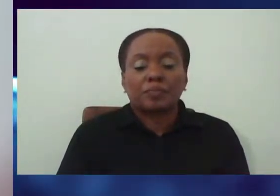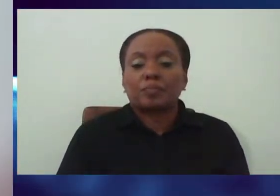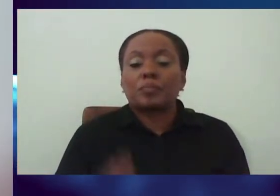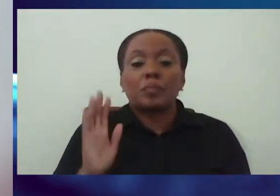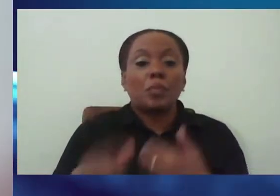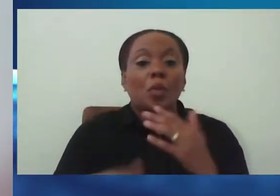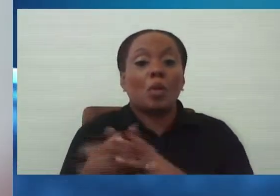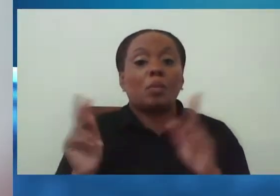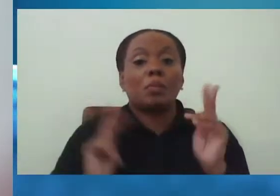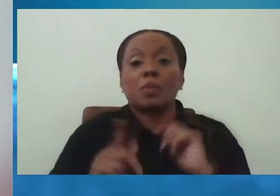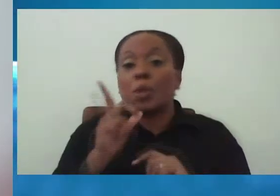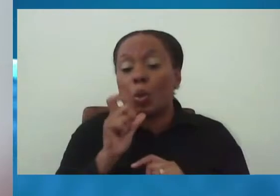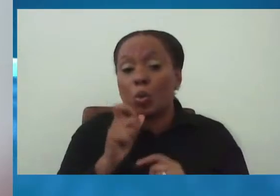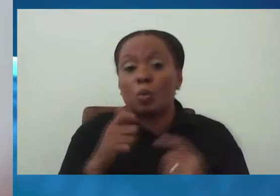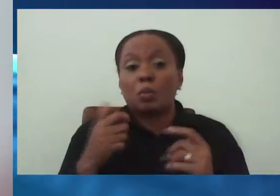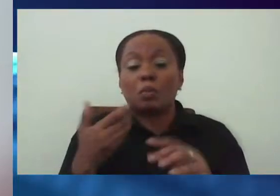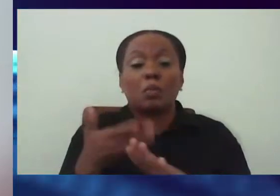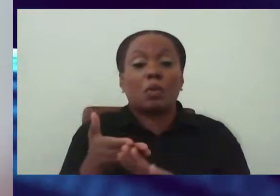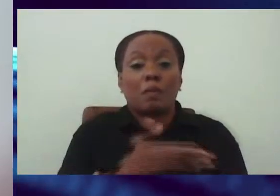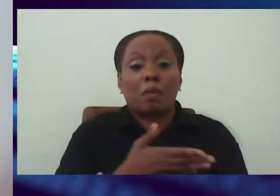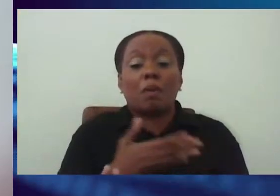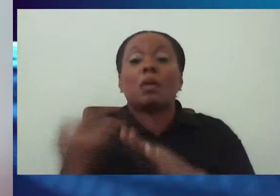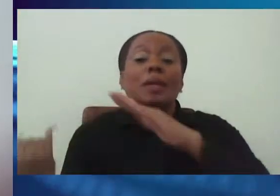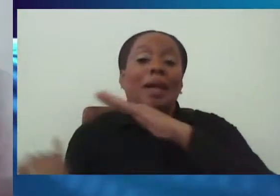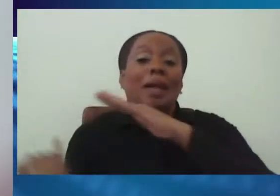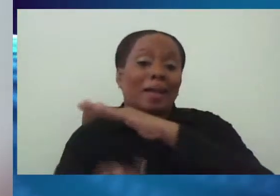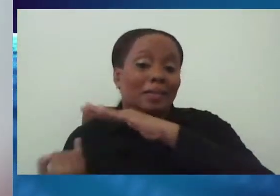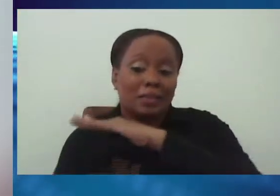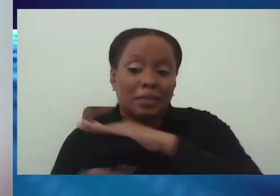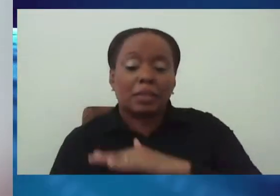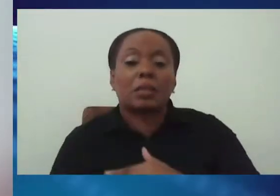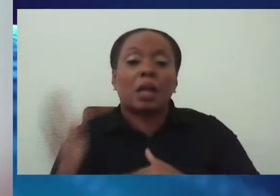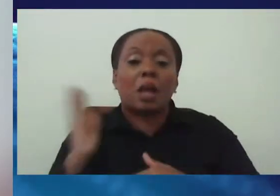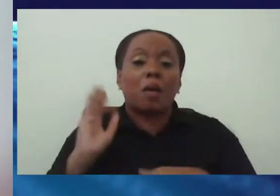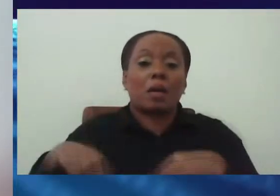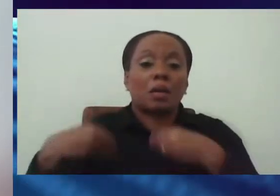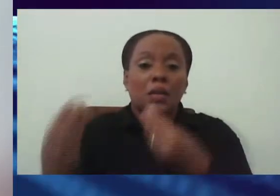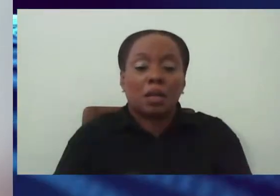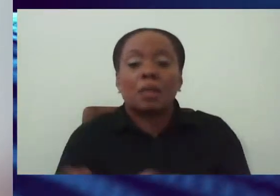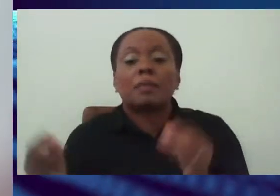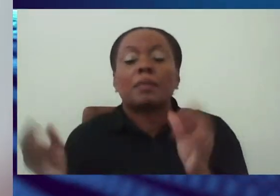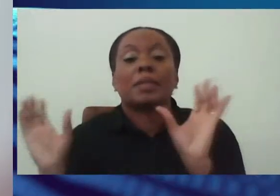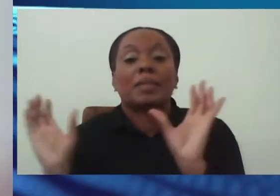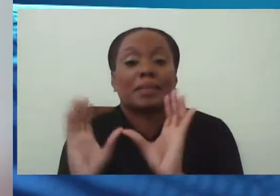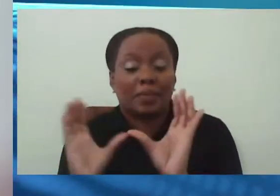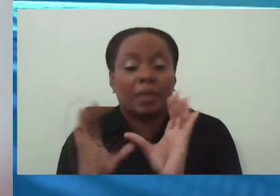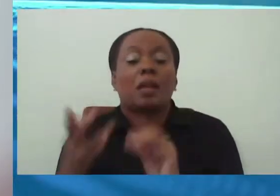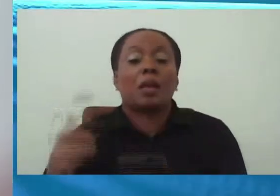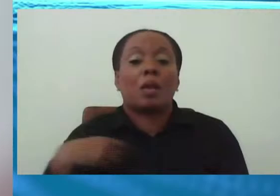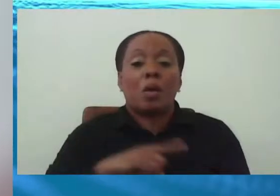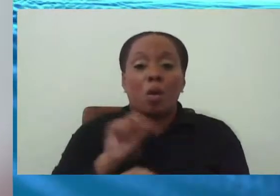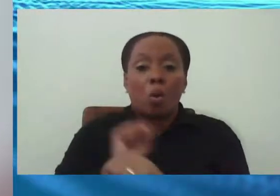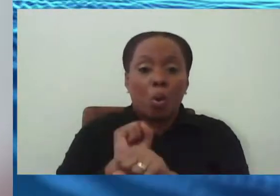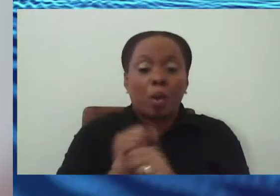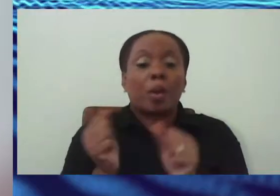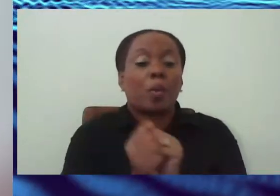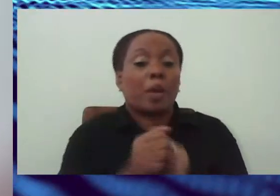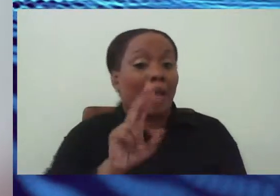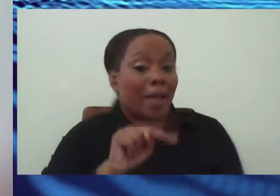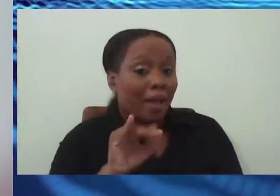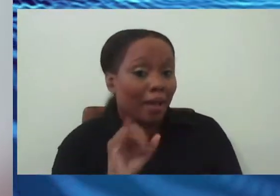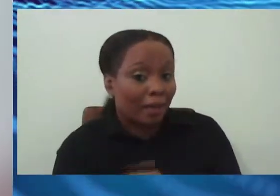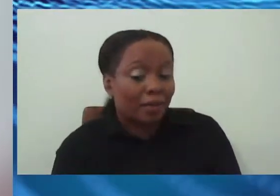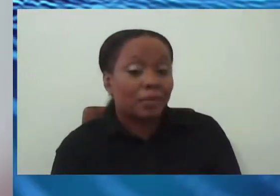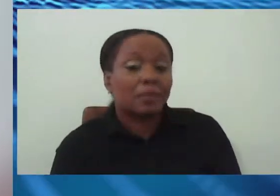isolation. And they said we're working with NIS to ensure that